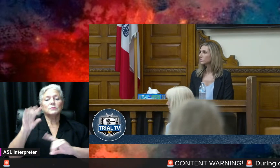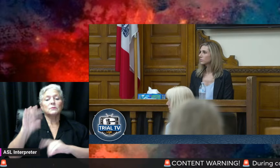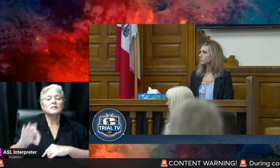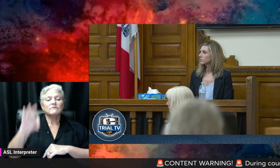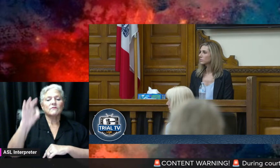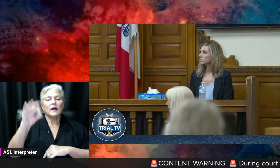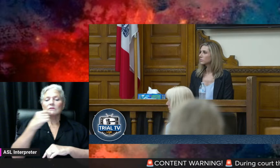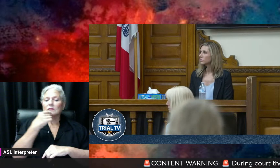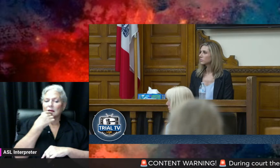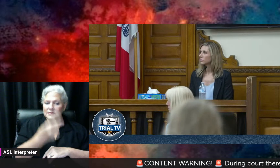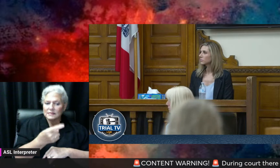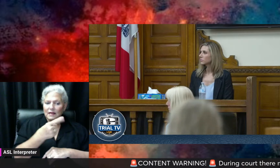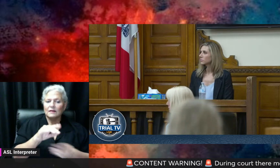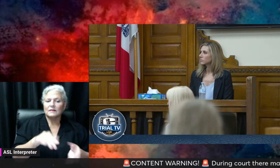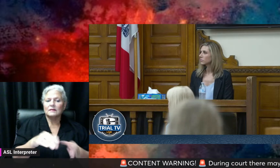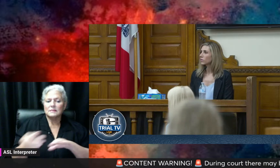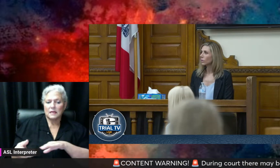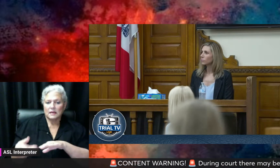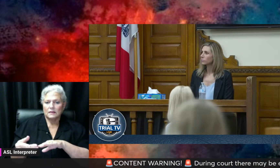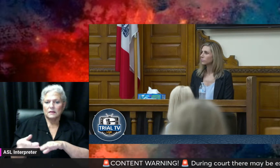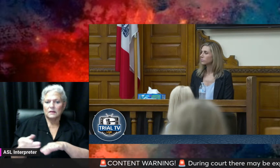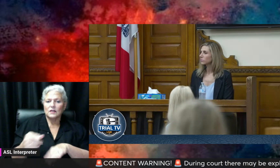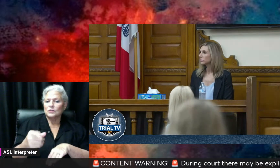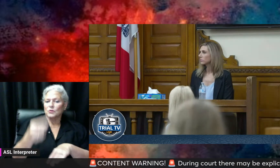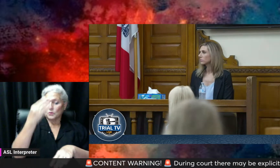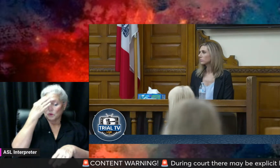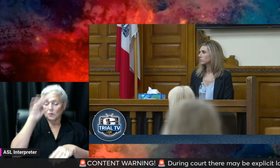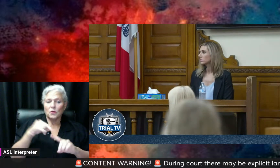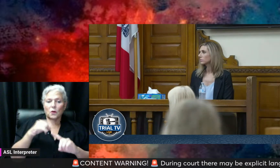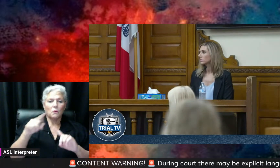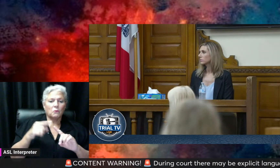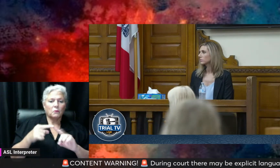you're not able to actually tell when this occurred, are you? No.